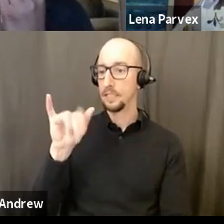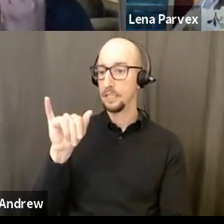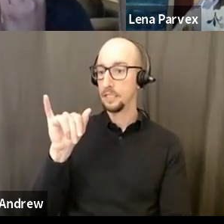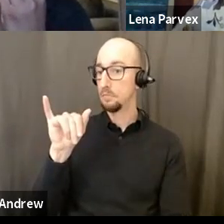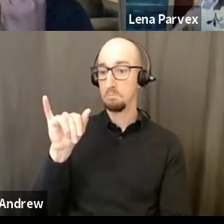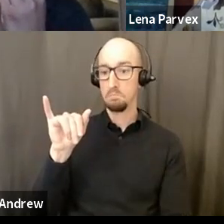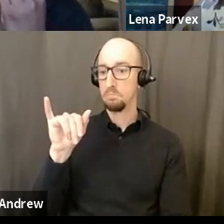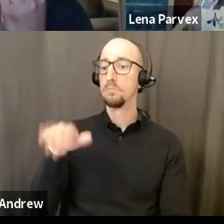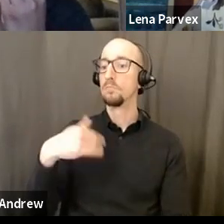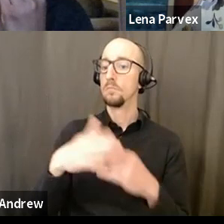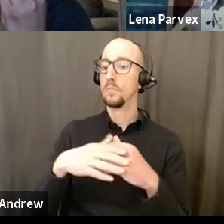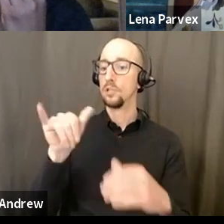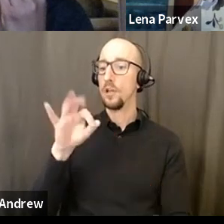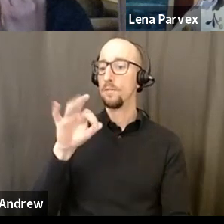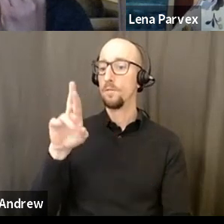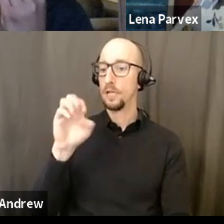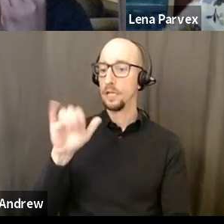Jeffrey Klog.